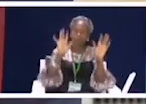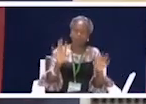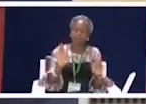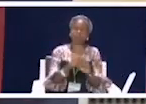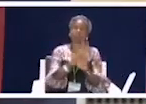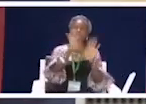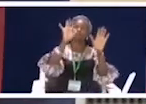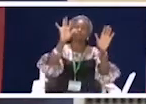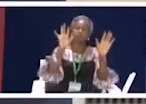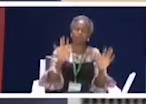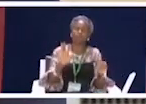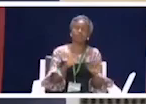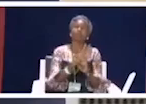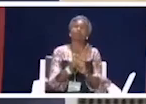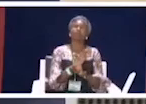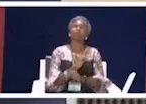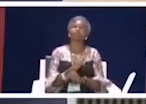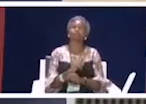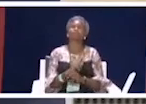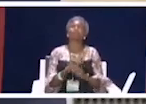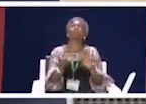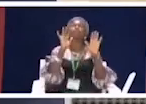Wonderful, wonderful, wonderful.